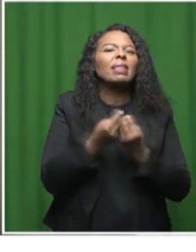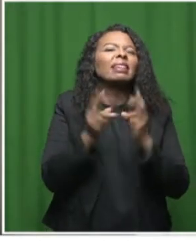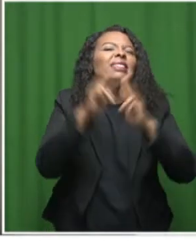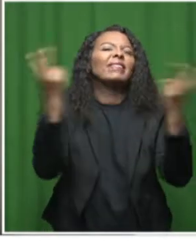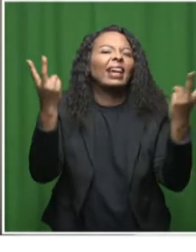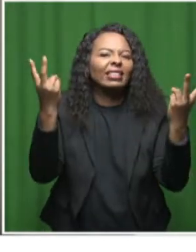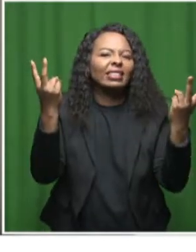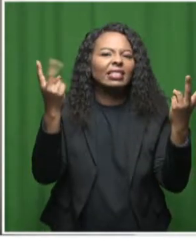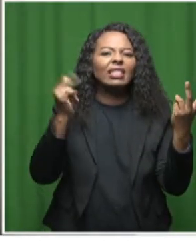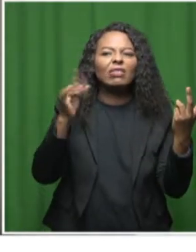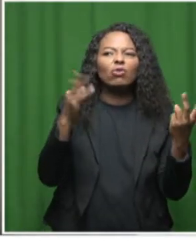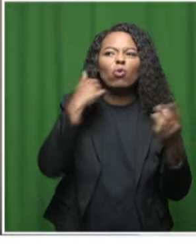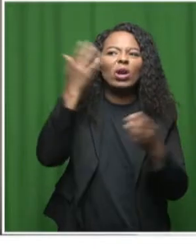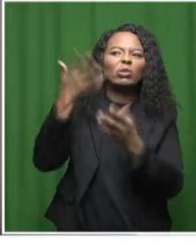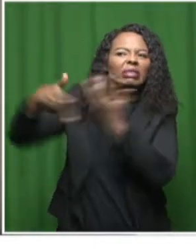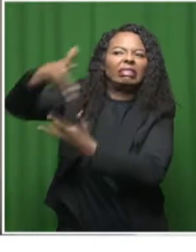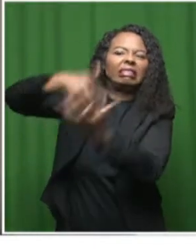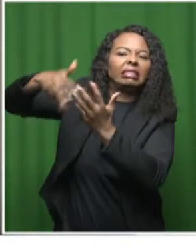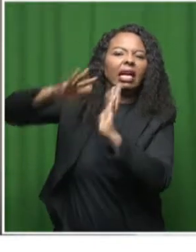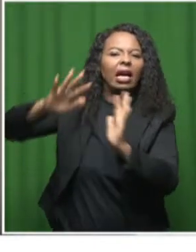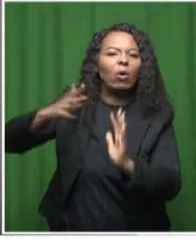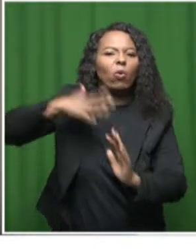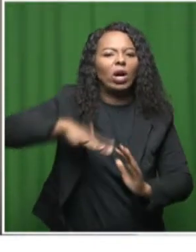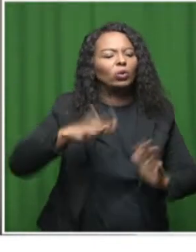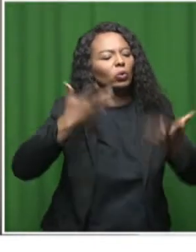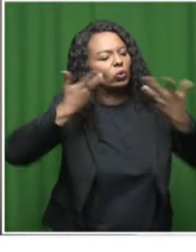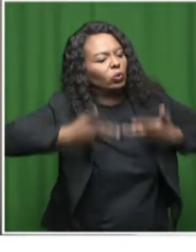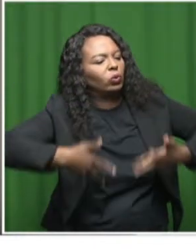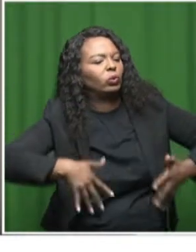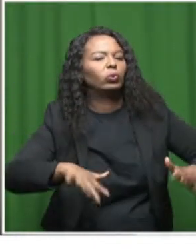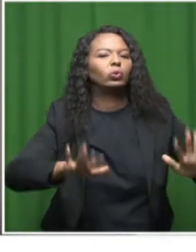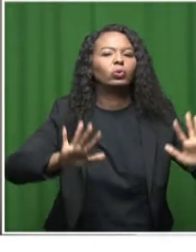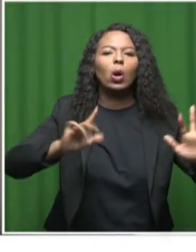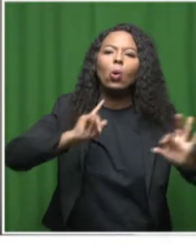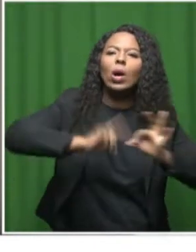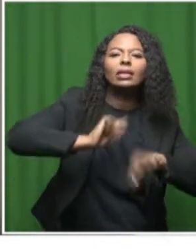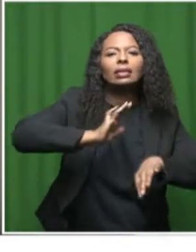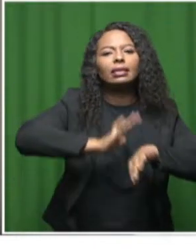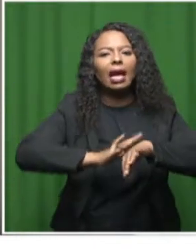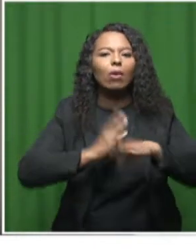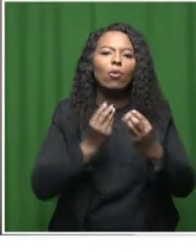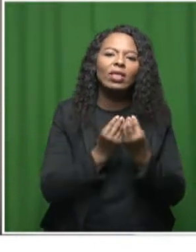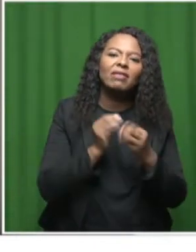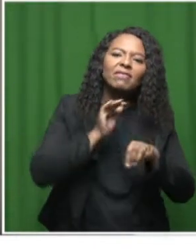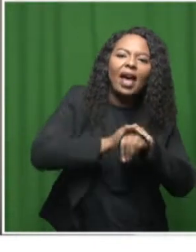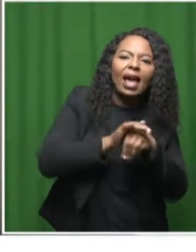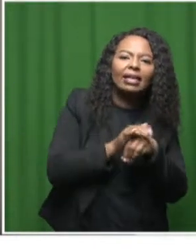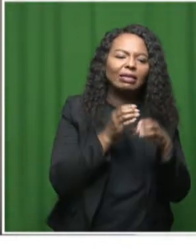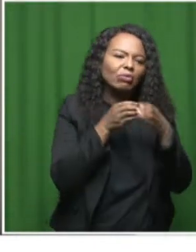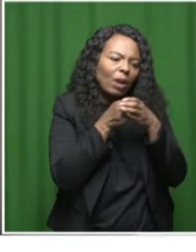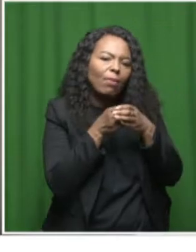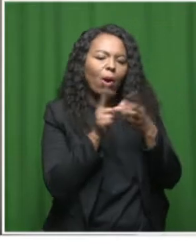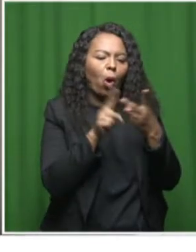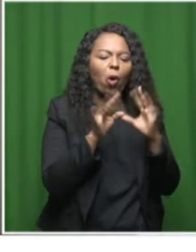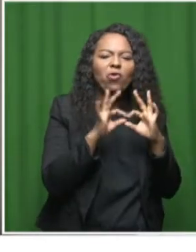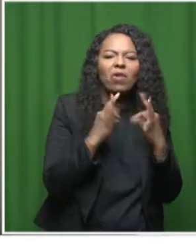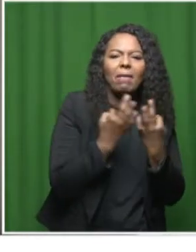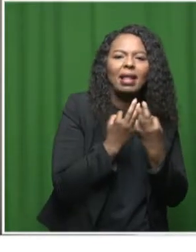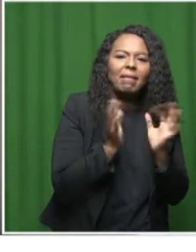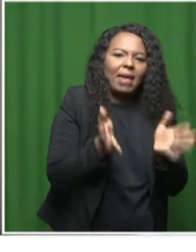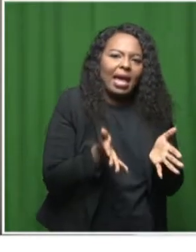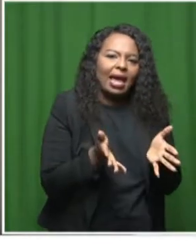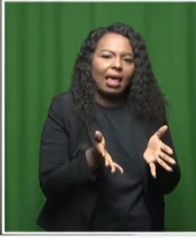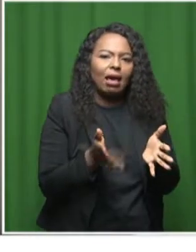away from the crowds, but they want to spend quality time with close friends and family. And